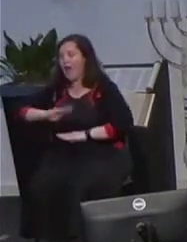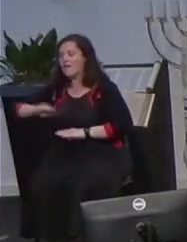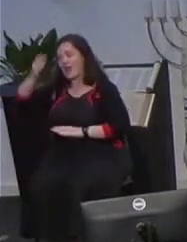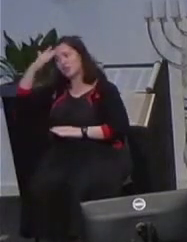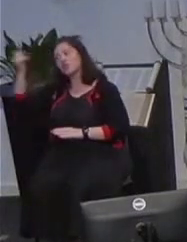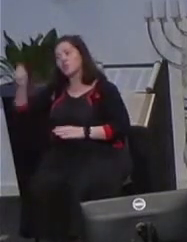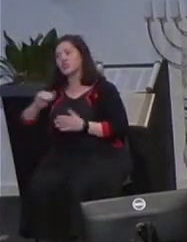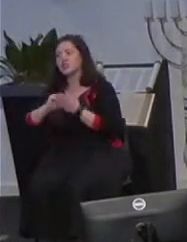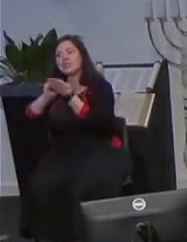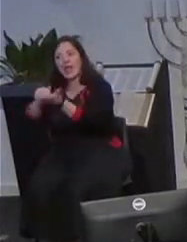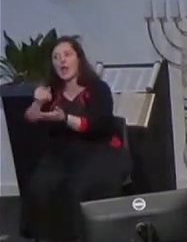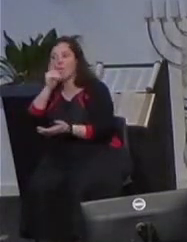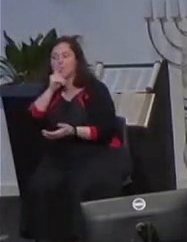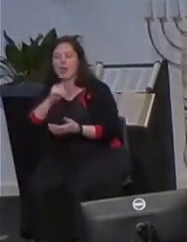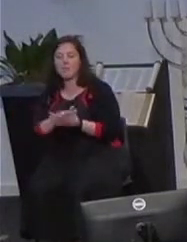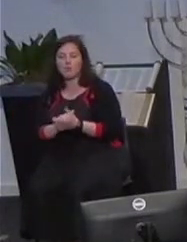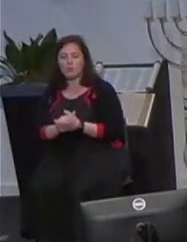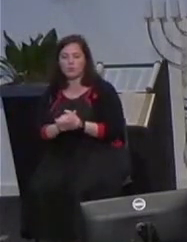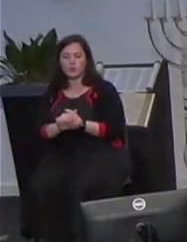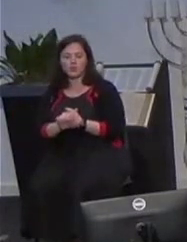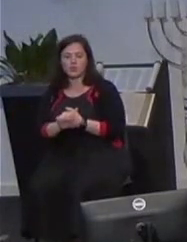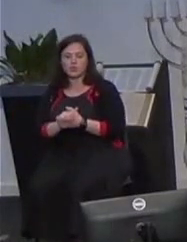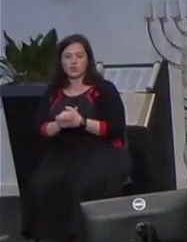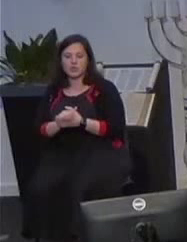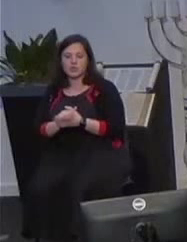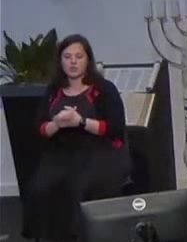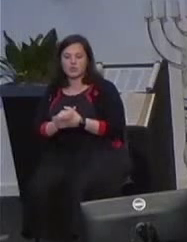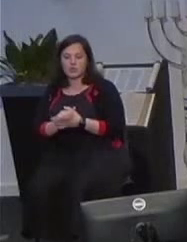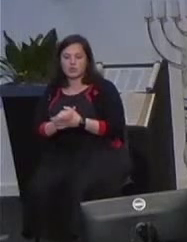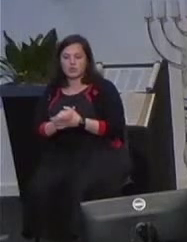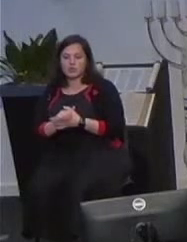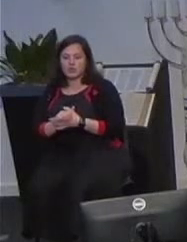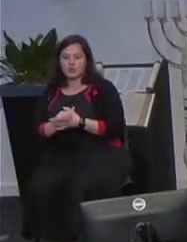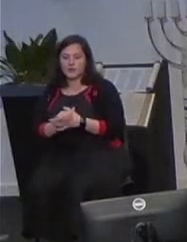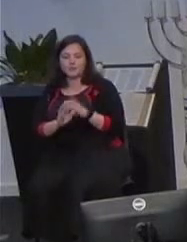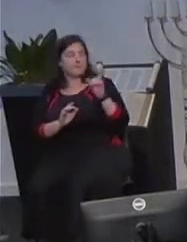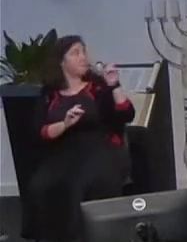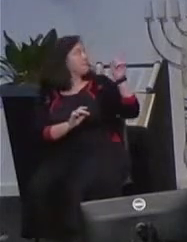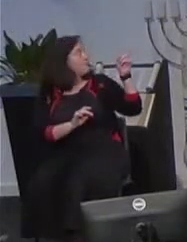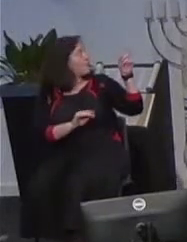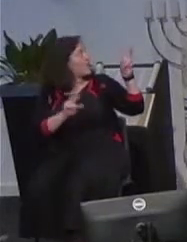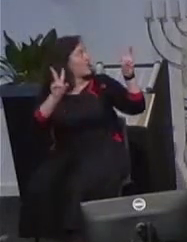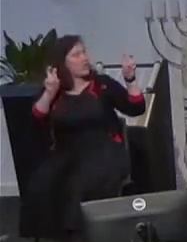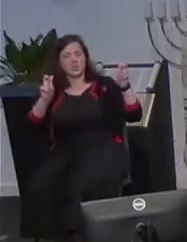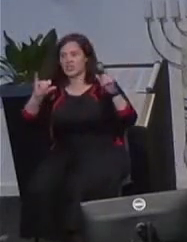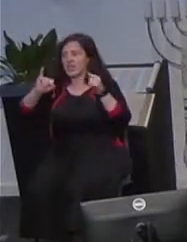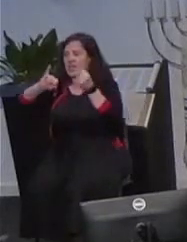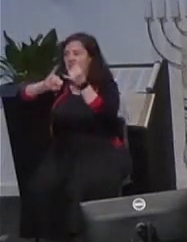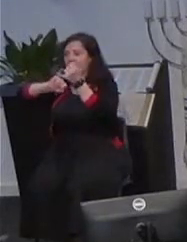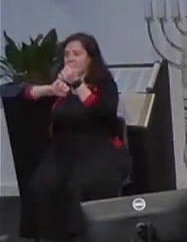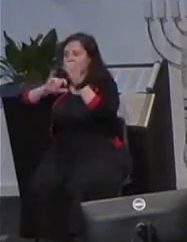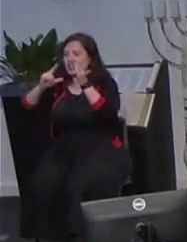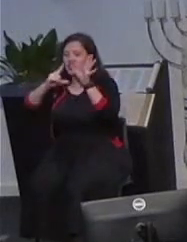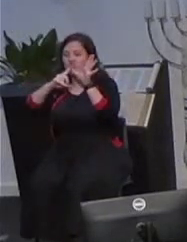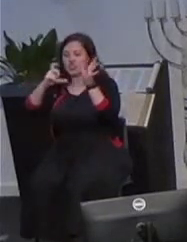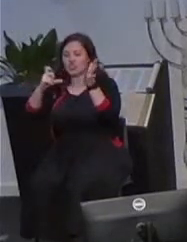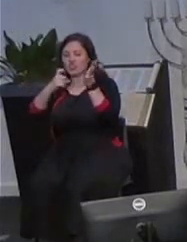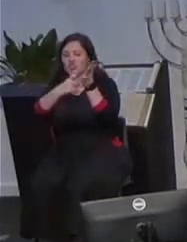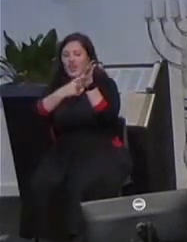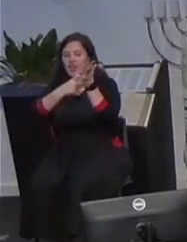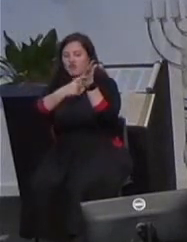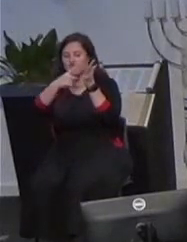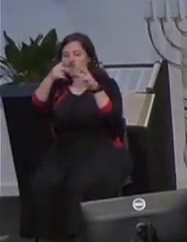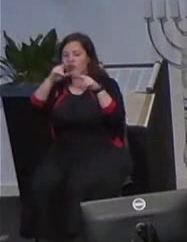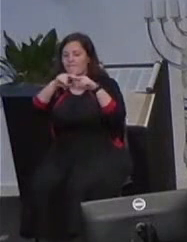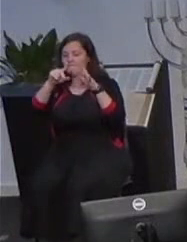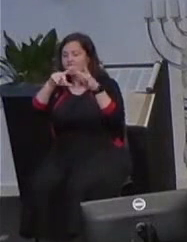us continually offer to God a sacrifice of praise, the fruit of lips that openly profess his name and don't